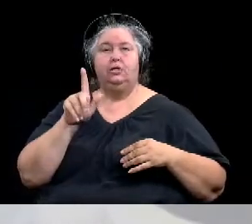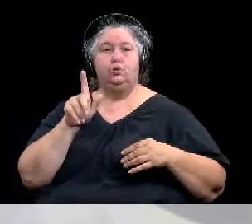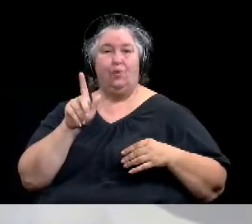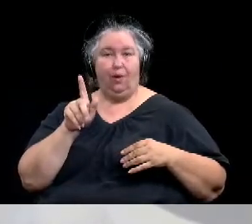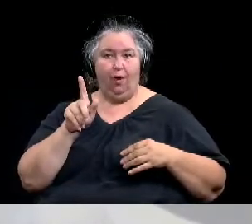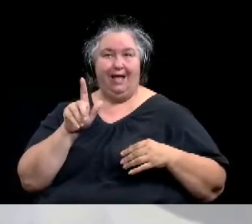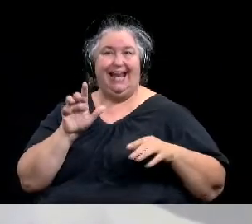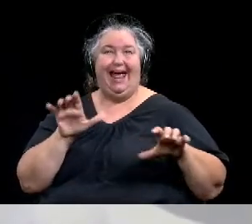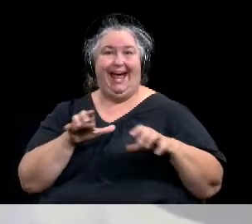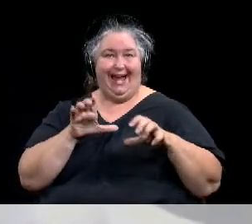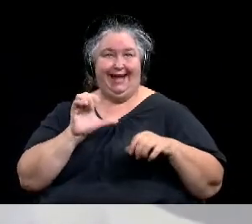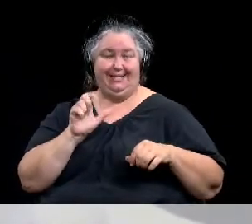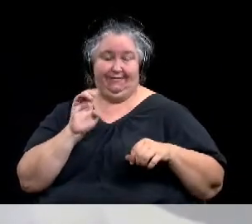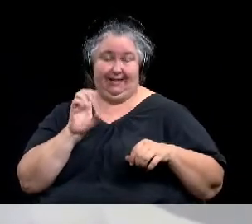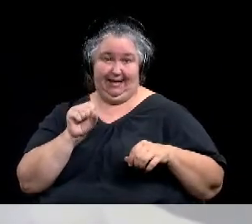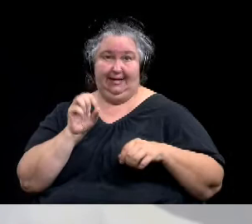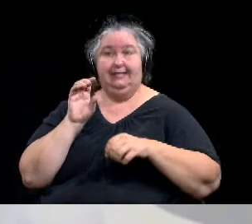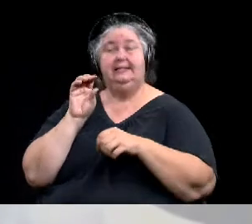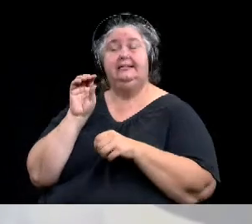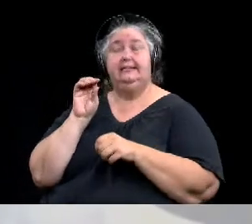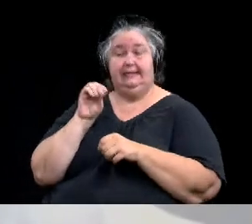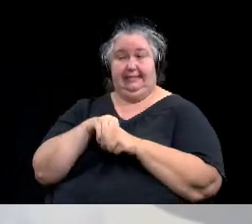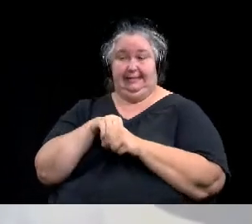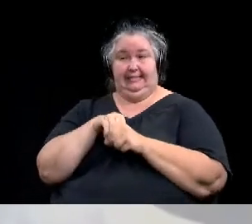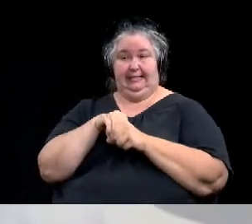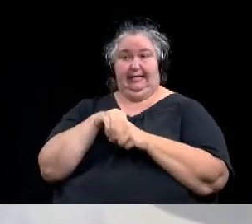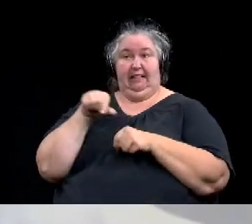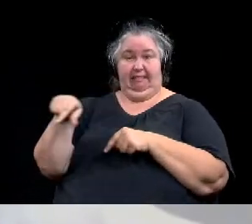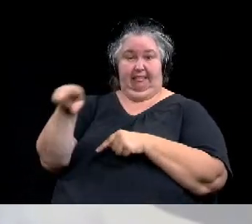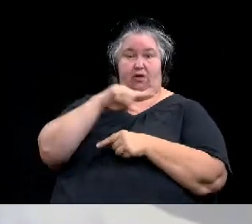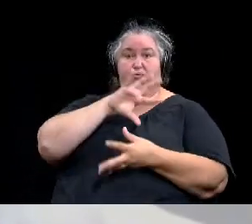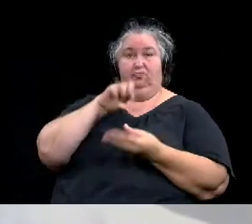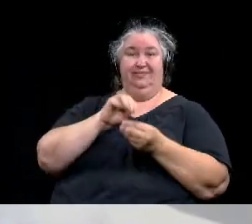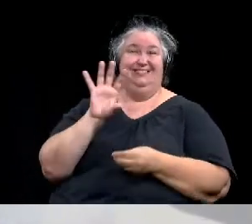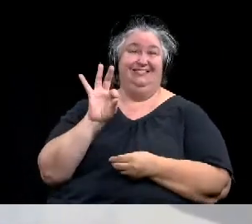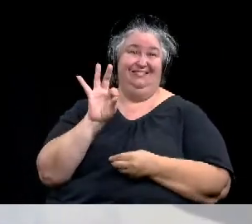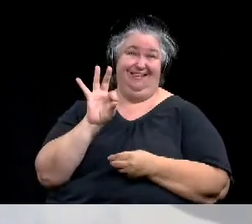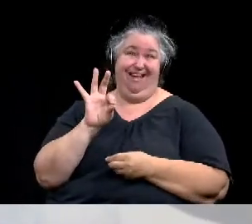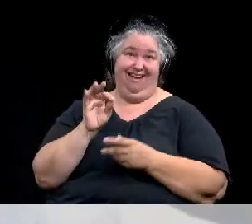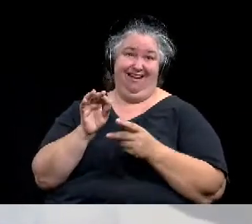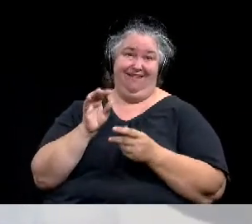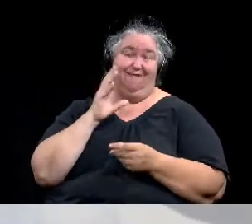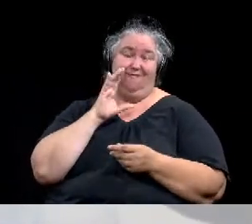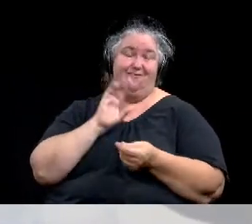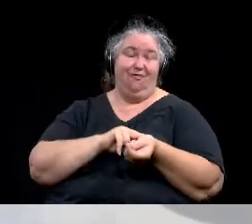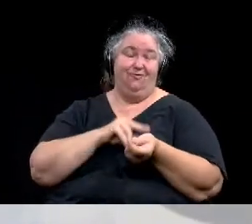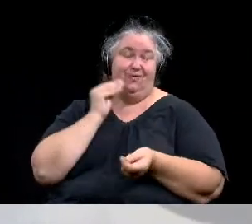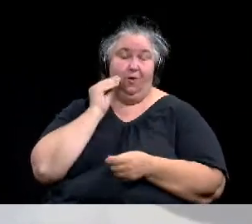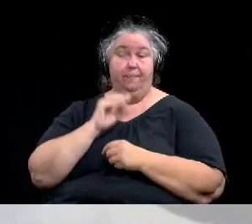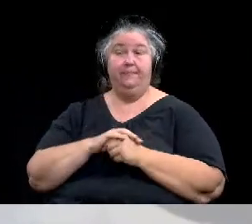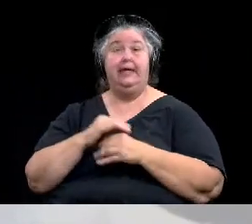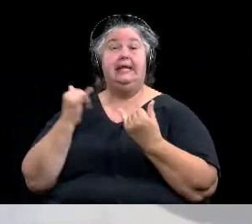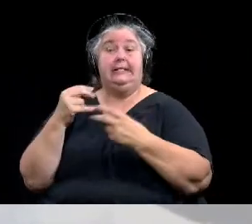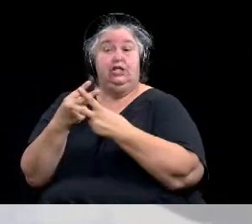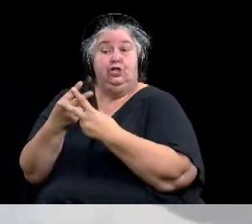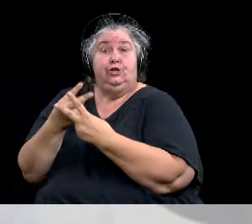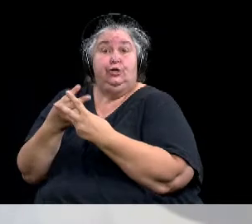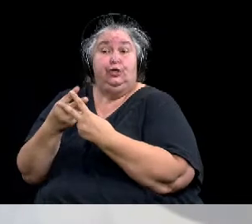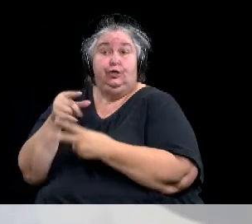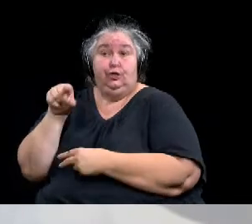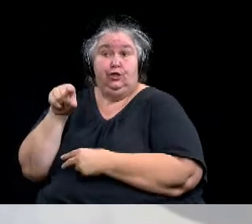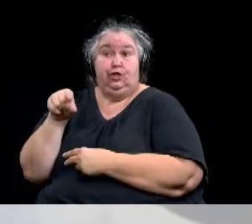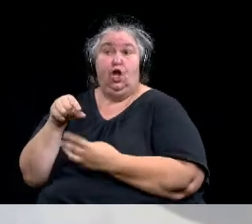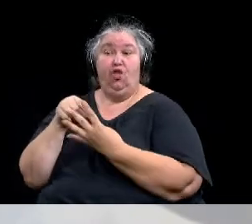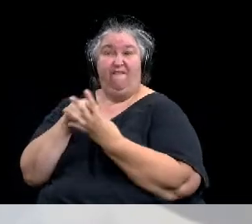active cases in those 9 facilities. The county jail, there are currently 4